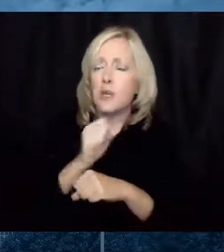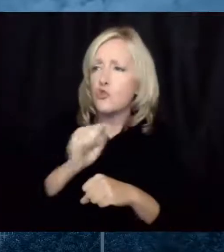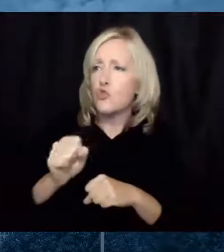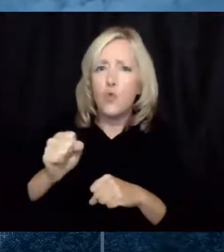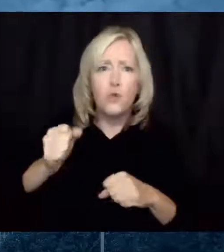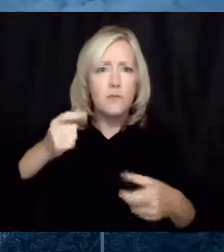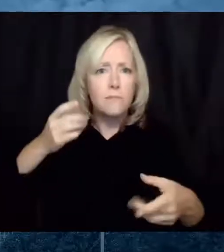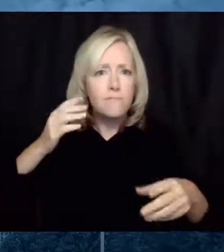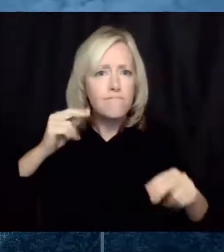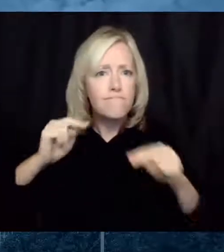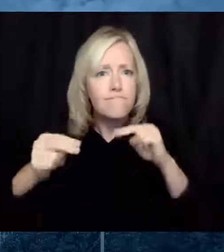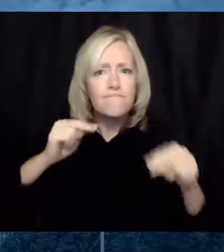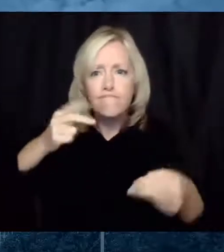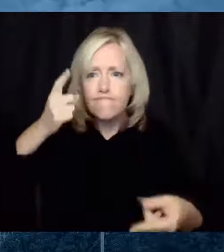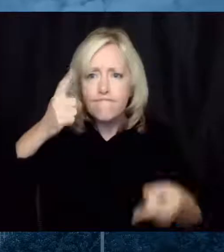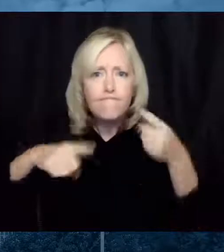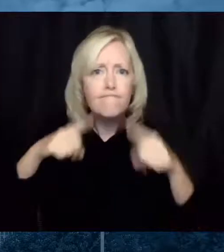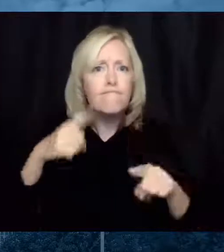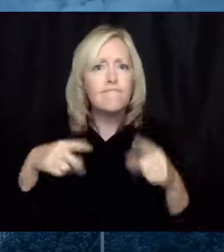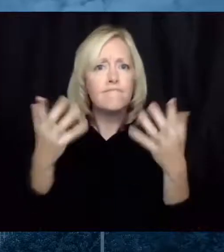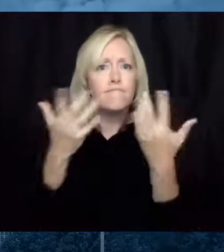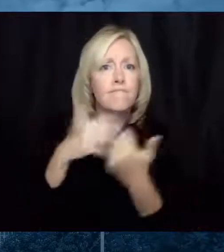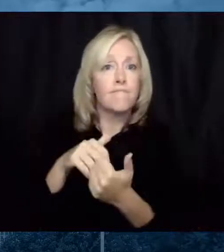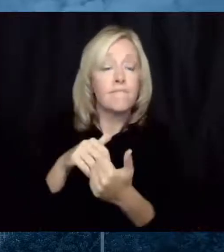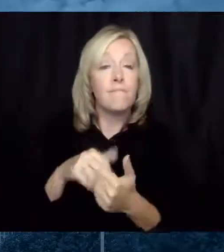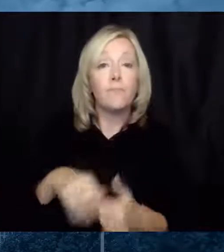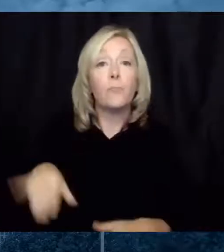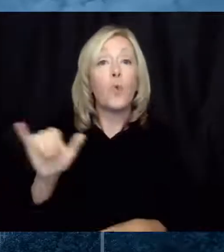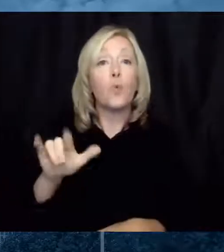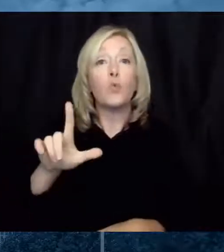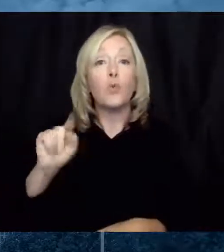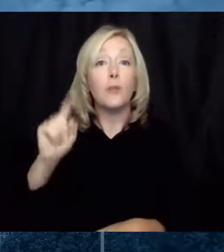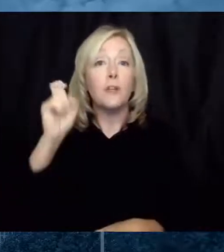Governor, who has been a friend of the